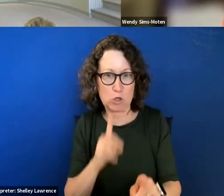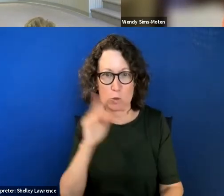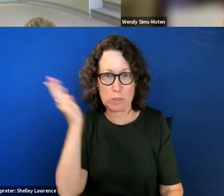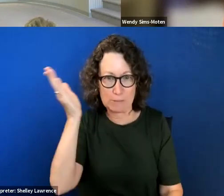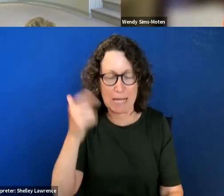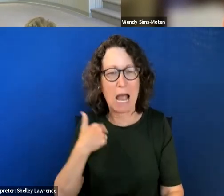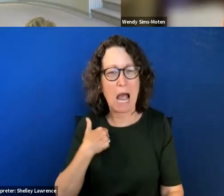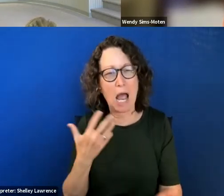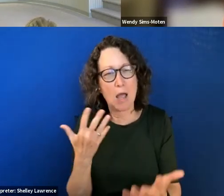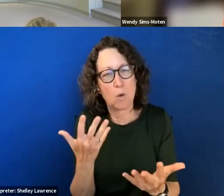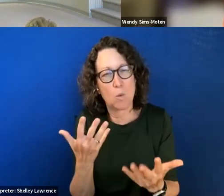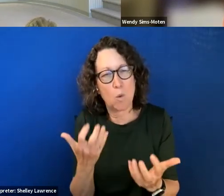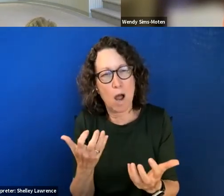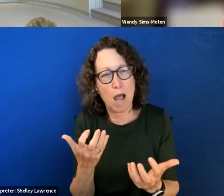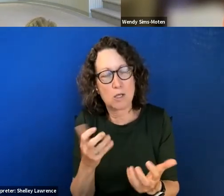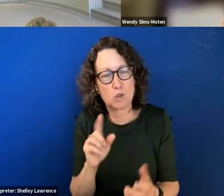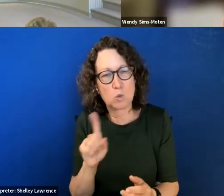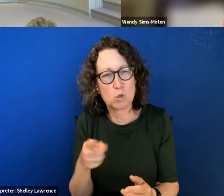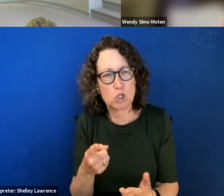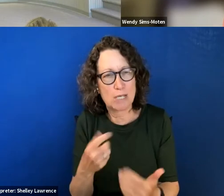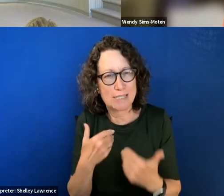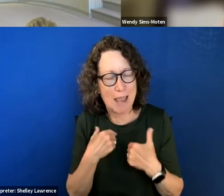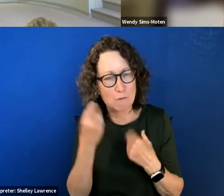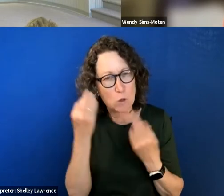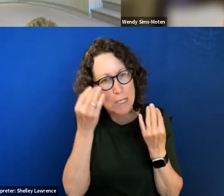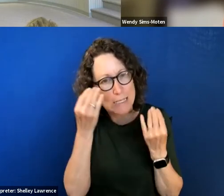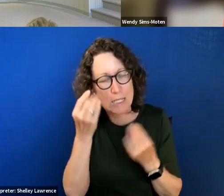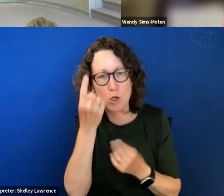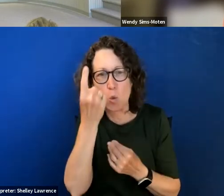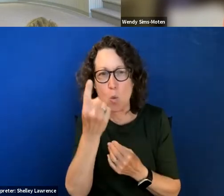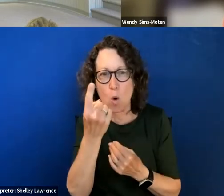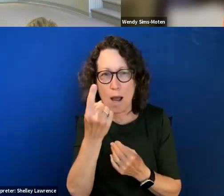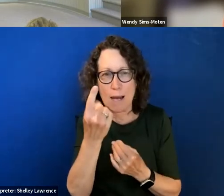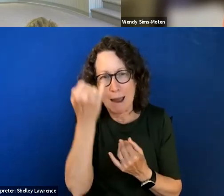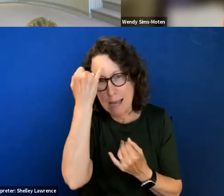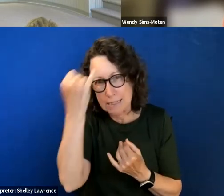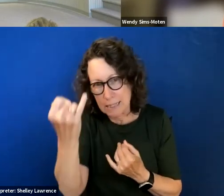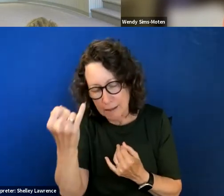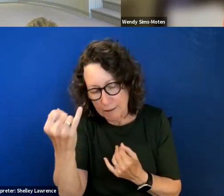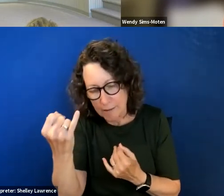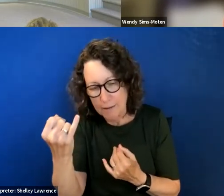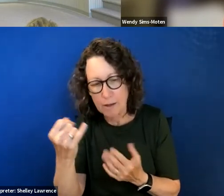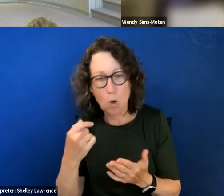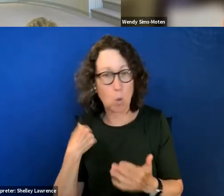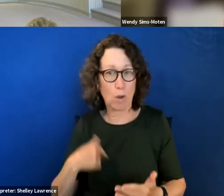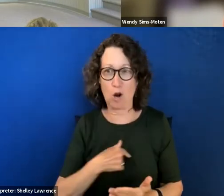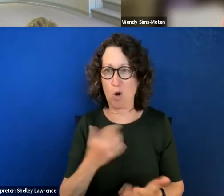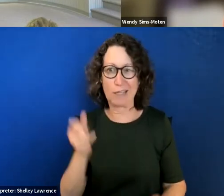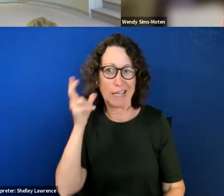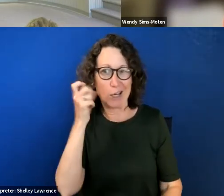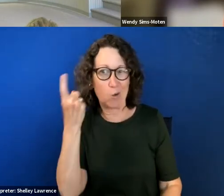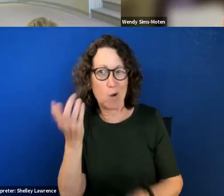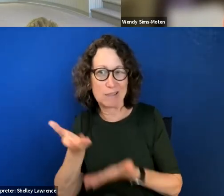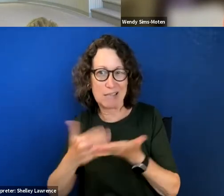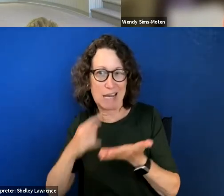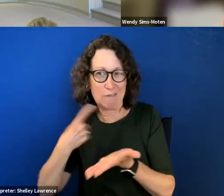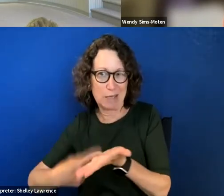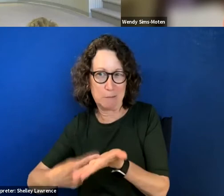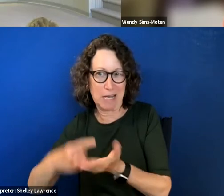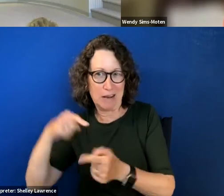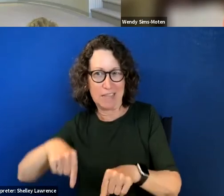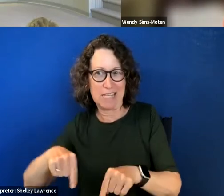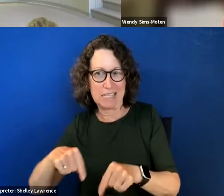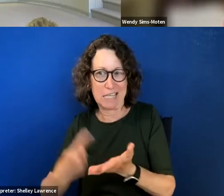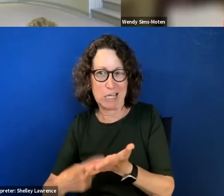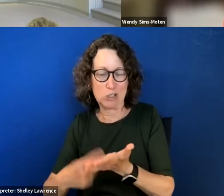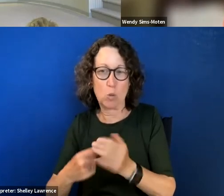I want to just have you consider one idea that We're only hearing one side of the debate on this issue, and